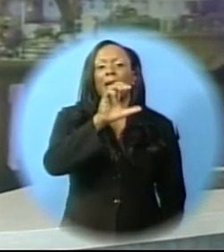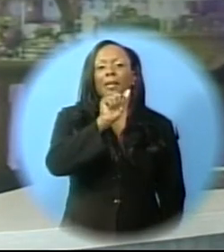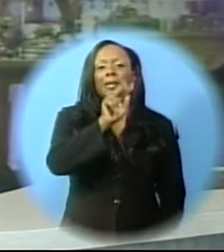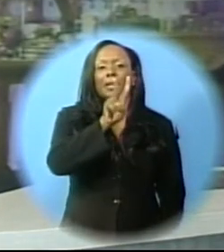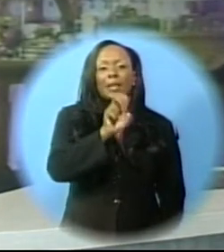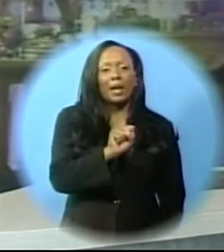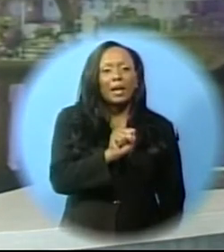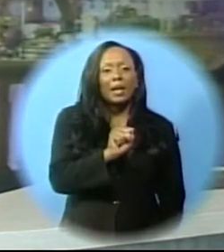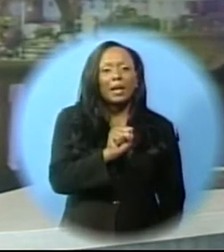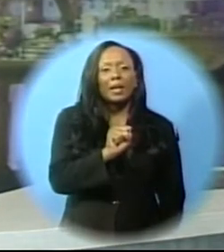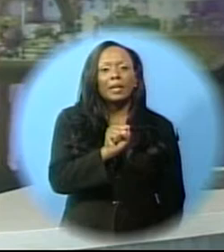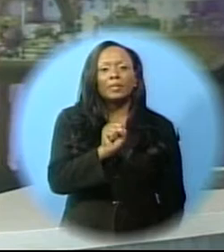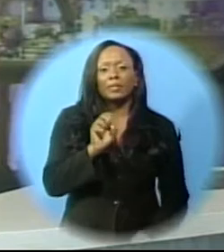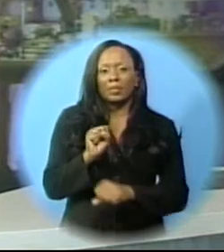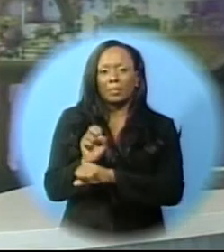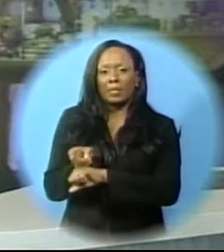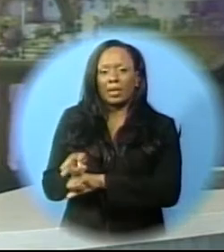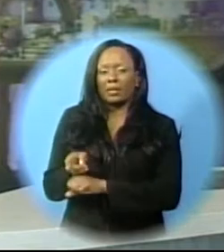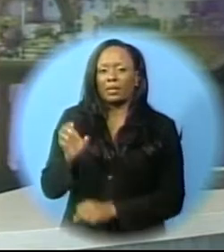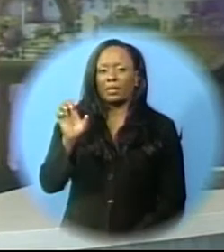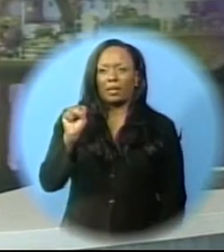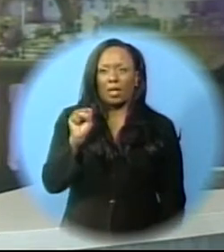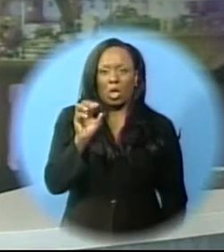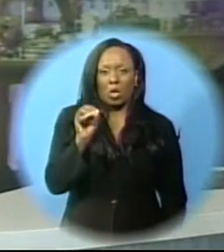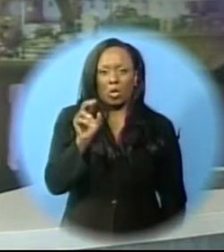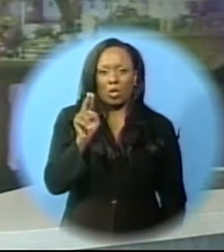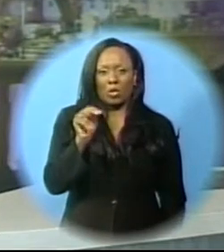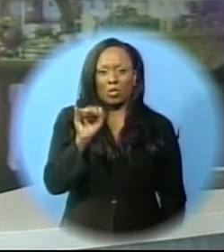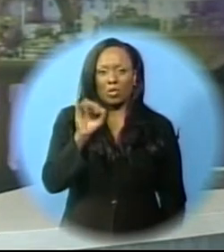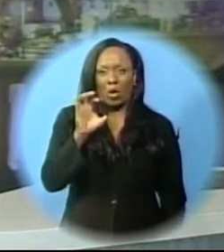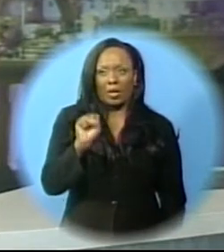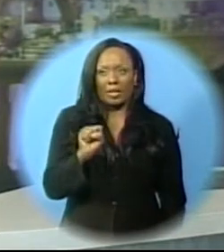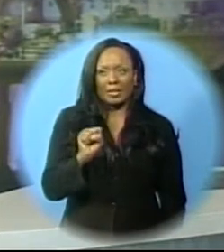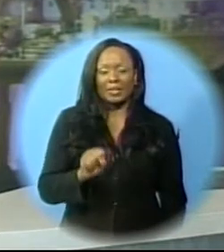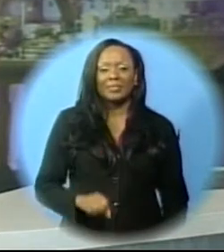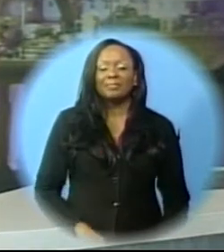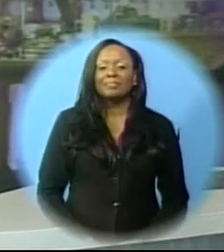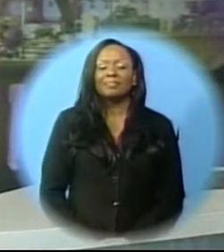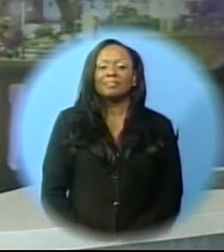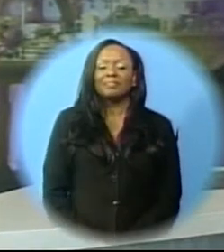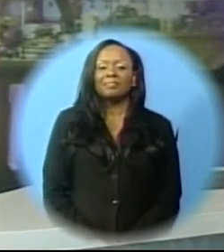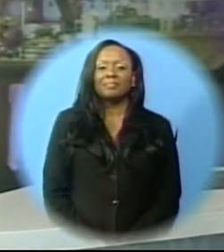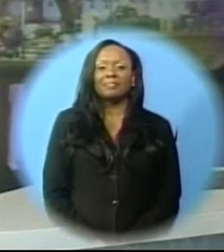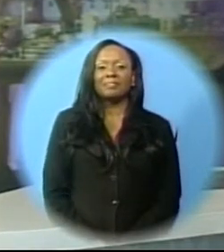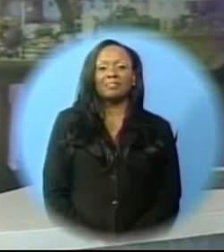number 2 seed, Station Hill Cavaliers defeated Urban Vibes St. John Sonics.